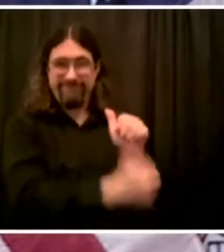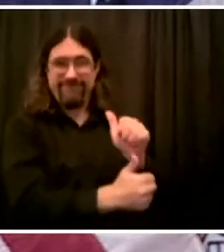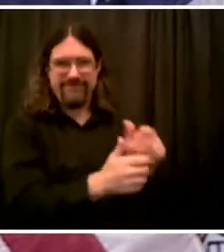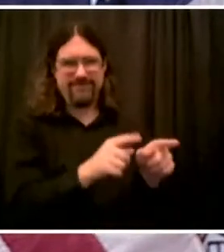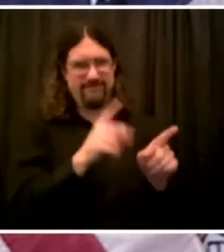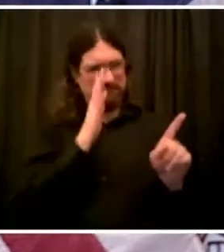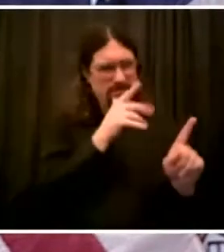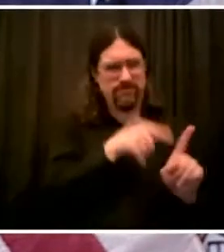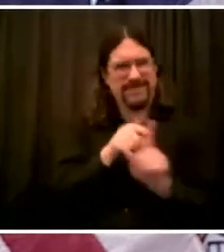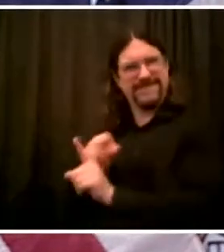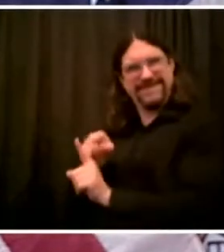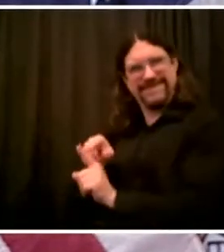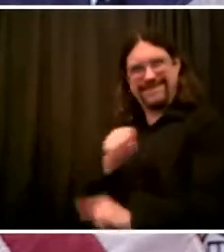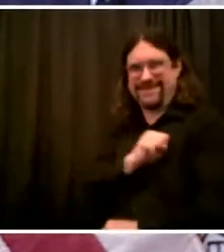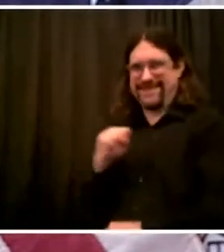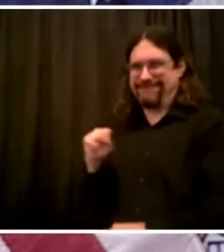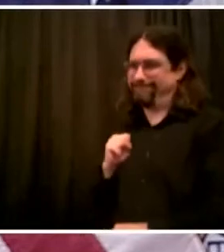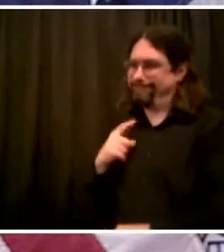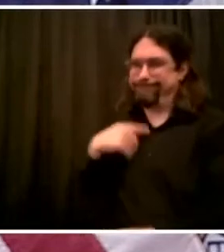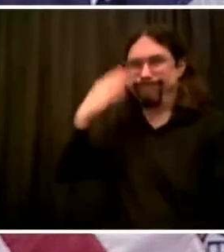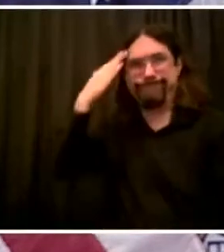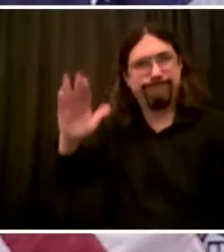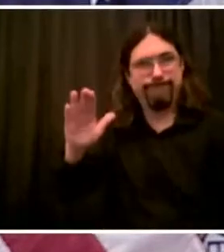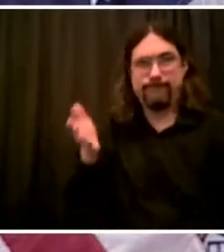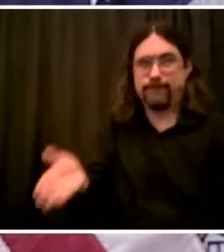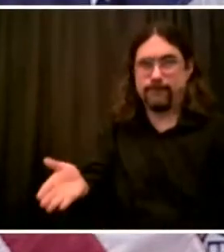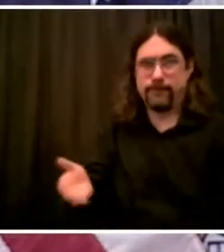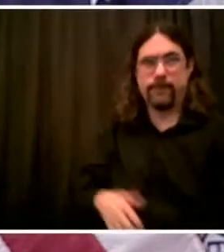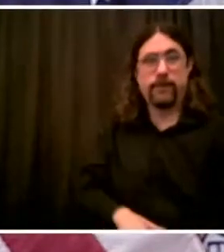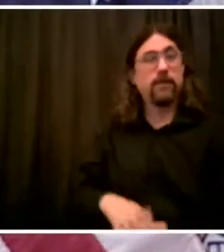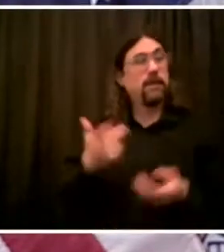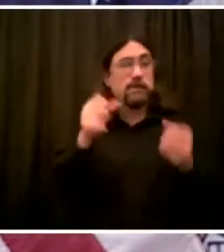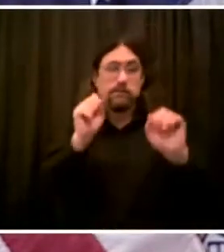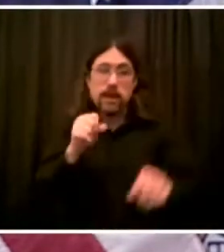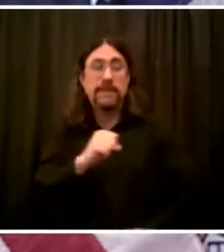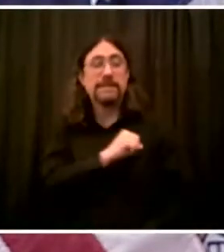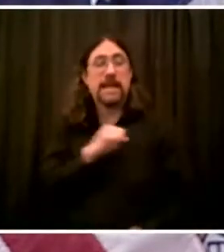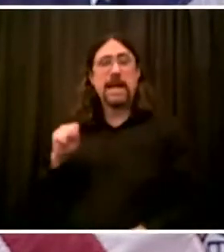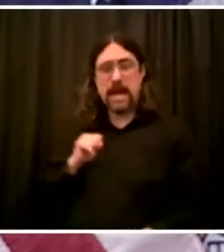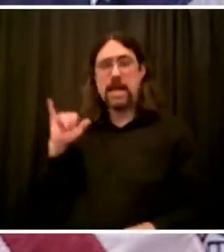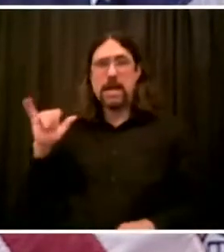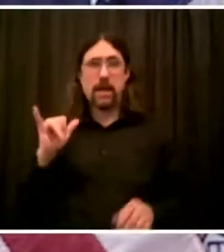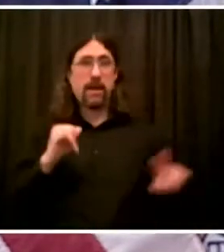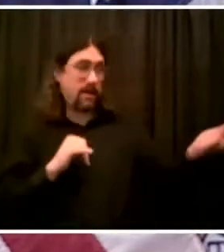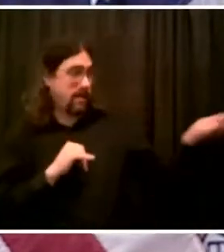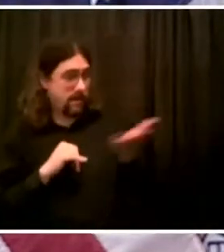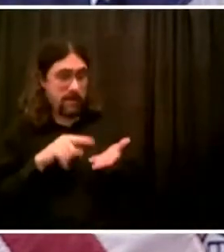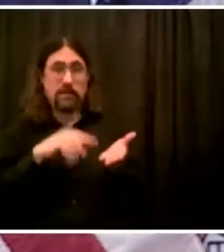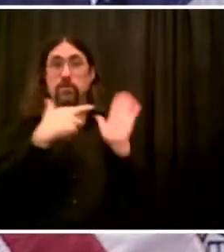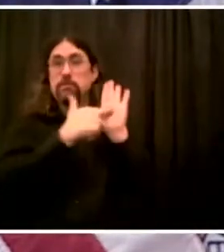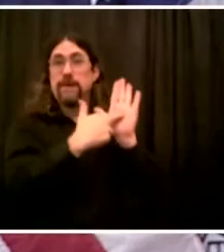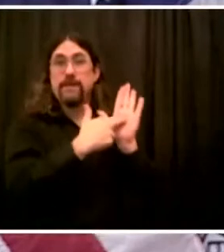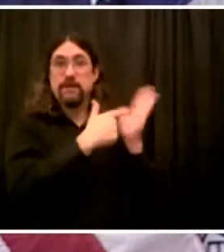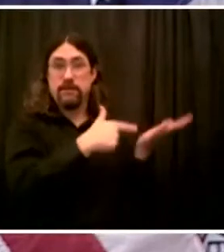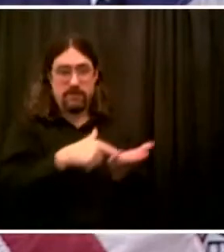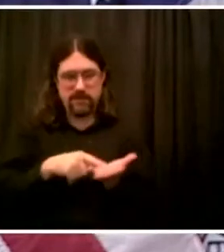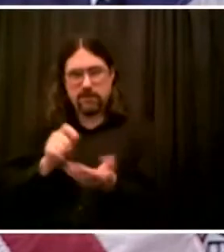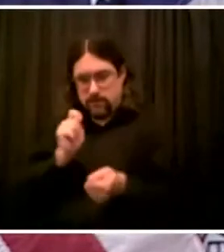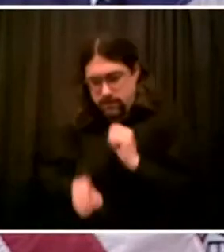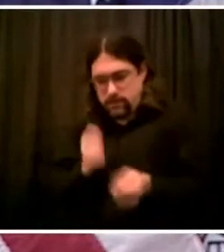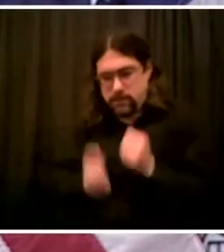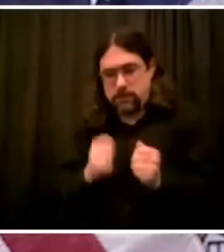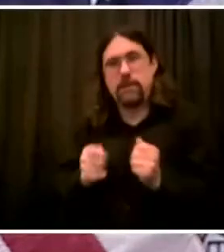version, and there has to be a conference process. So how will that align to our budget process? And Bridget, you know, we have to pass a budget by the end of June. That's